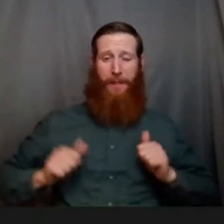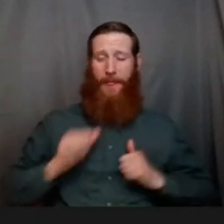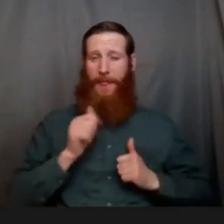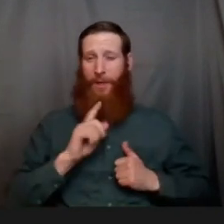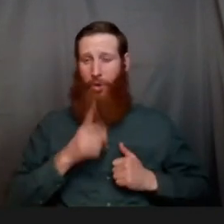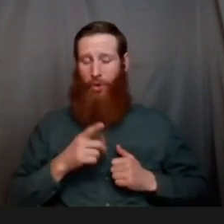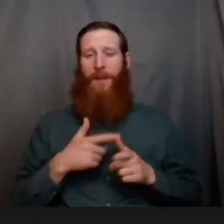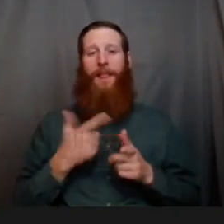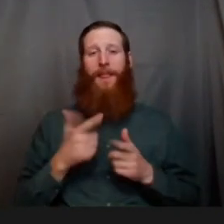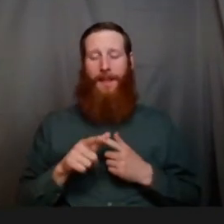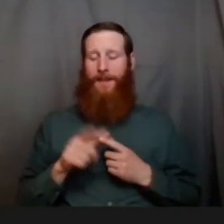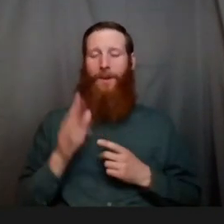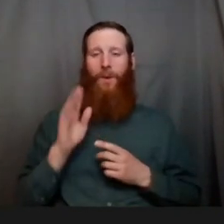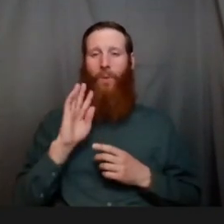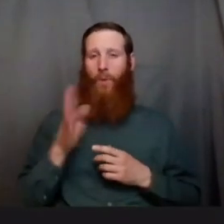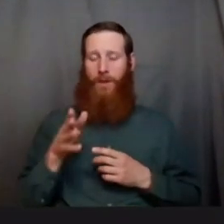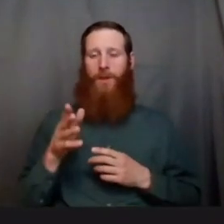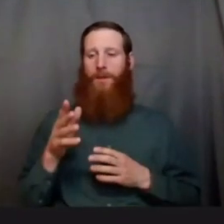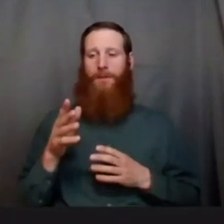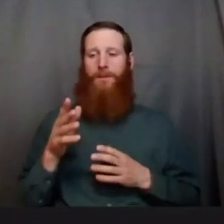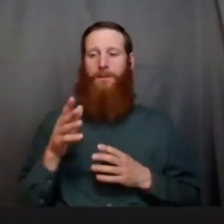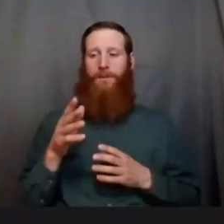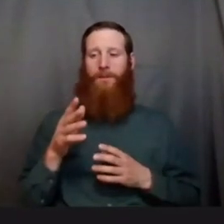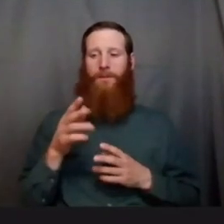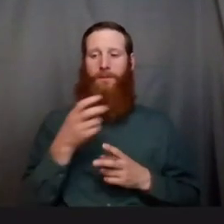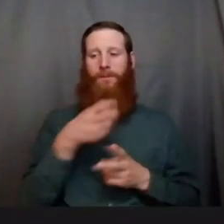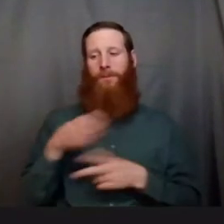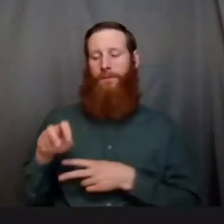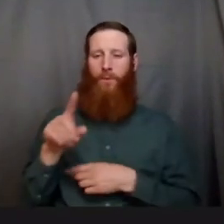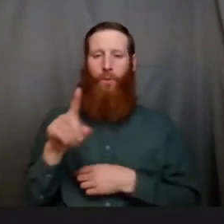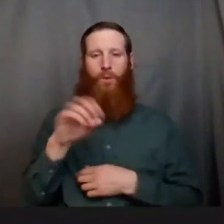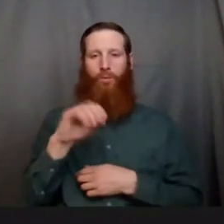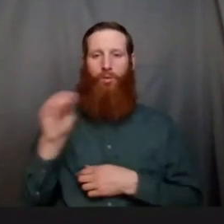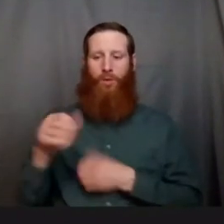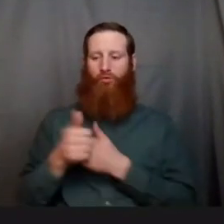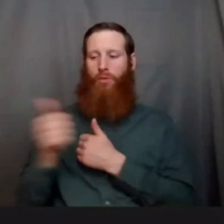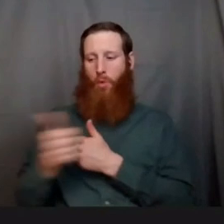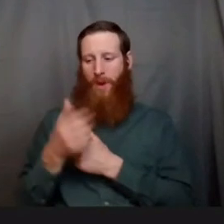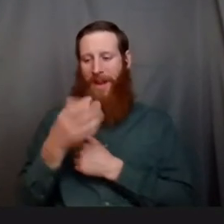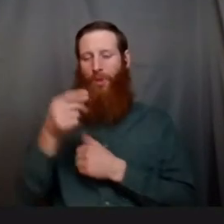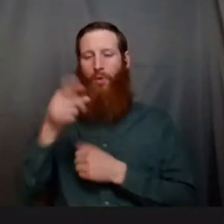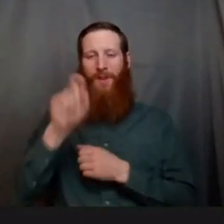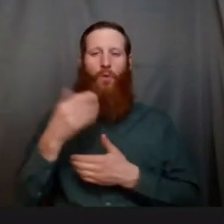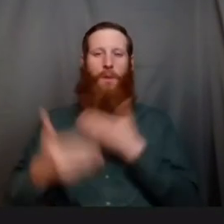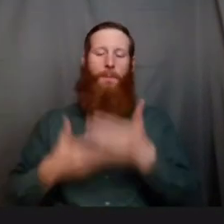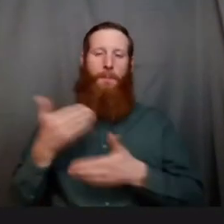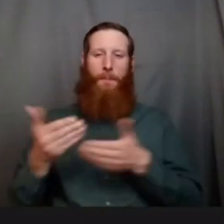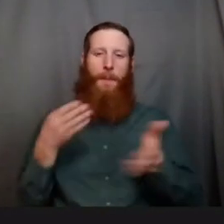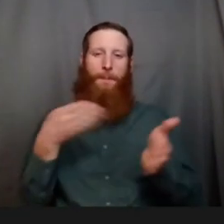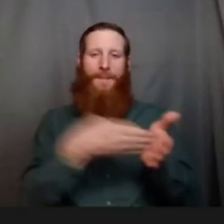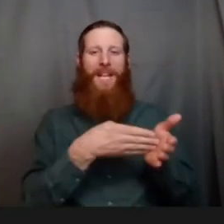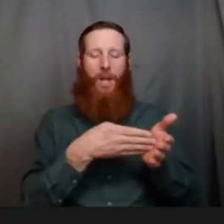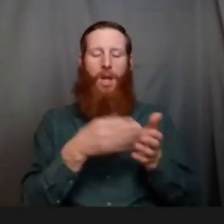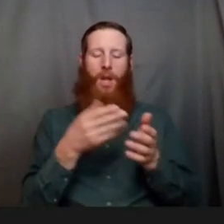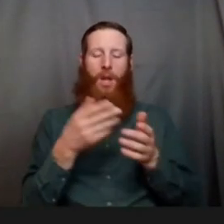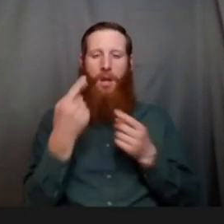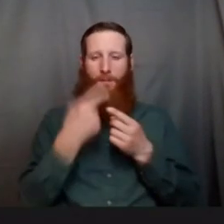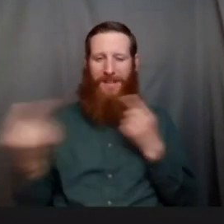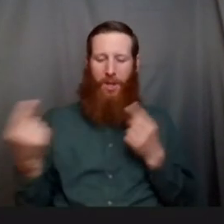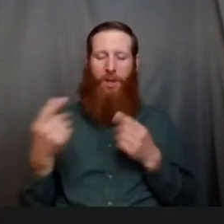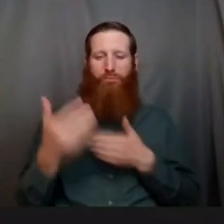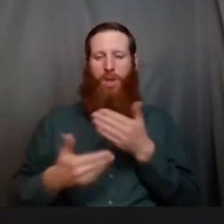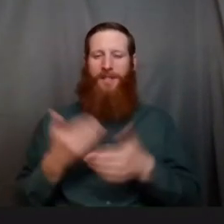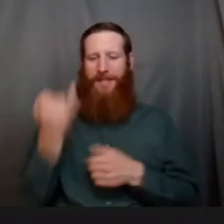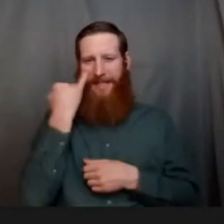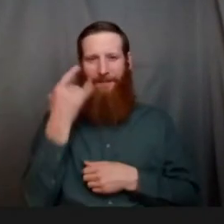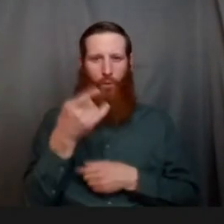to 100% remote and would have to go through the process of the appeal if they later decide that for some